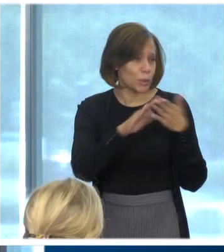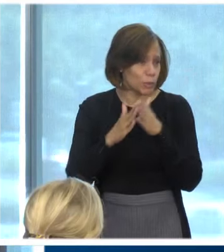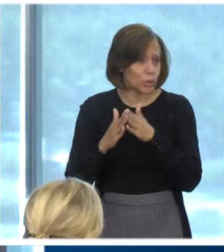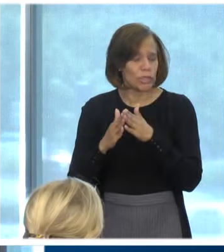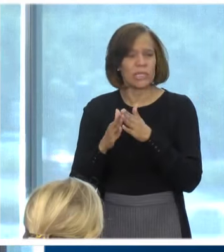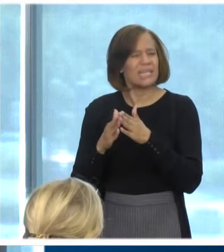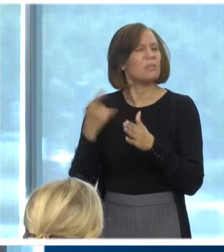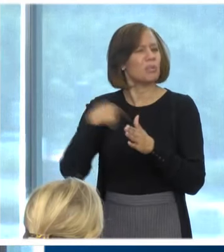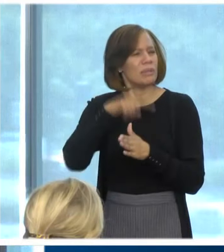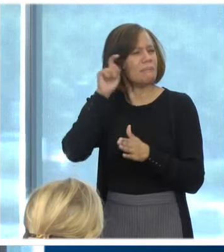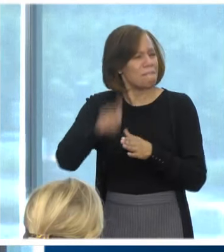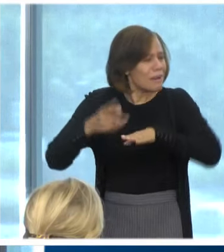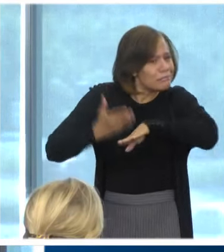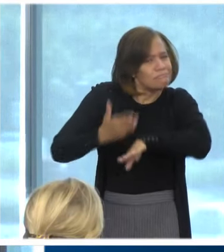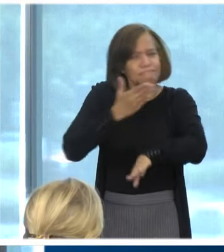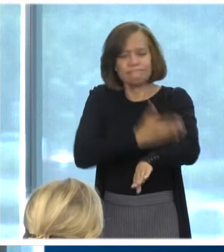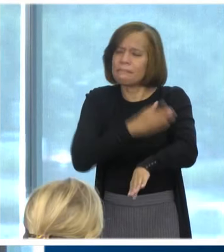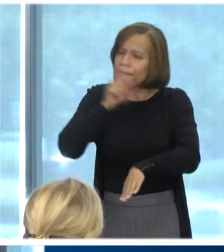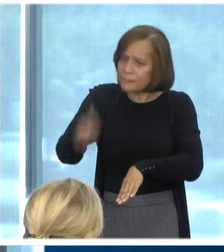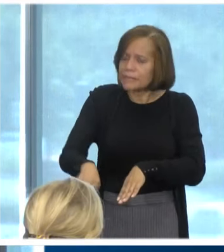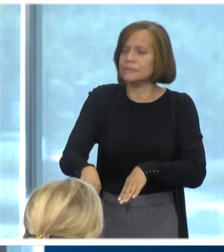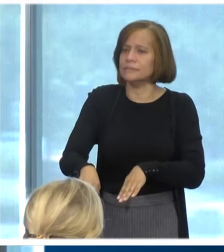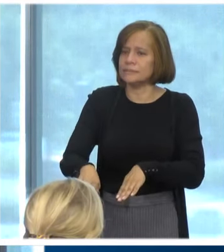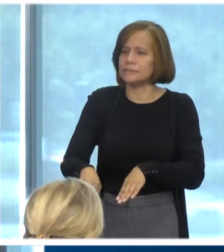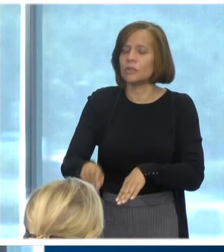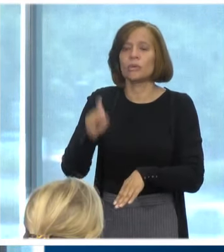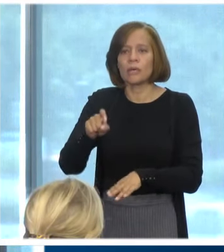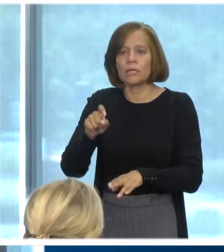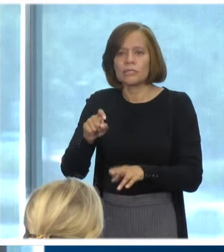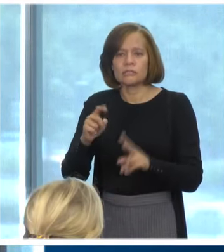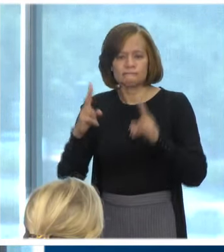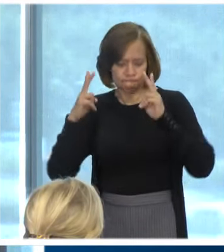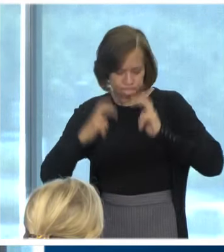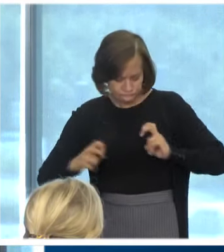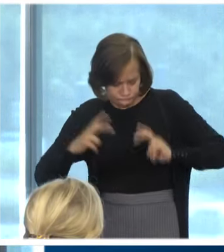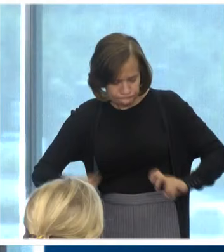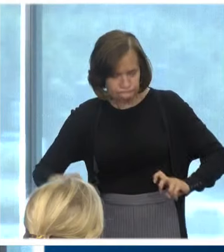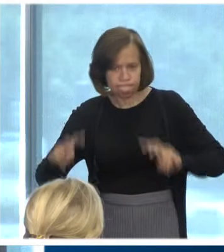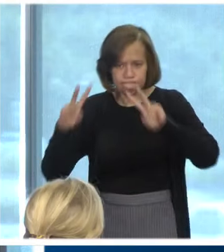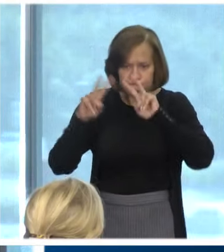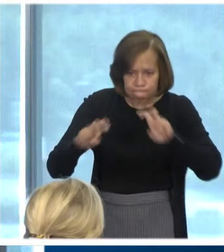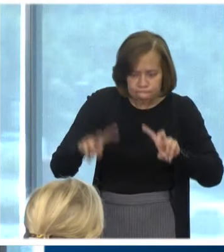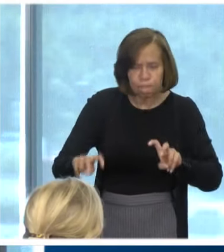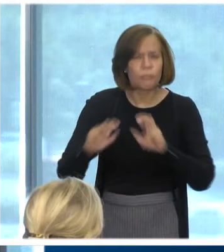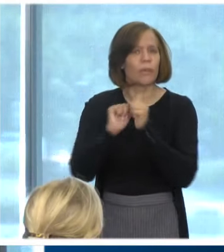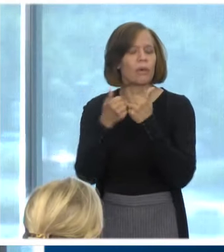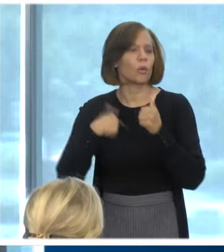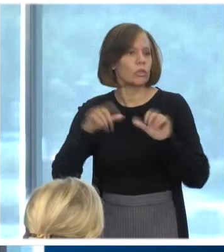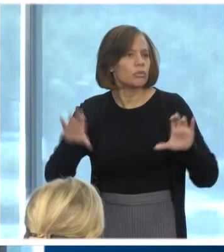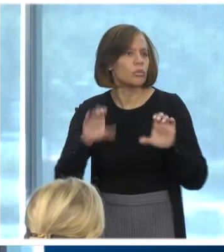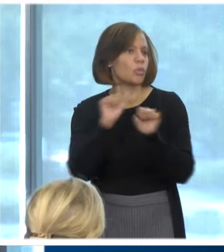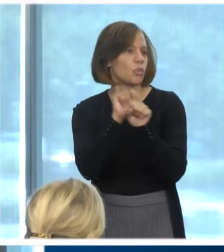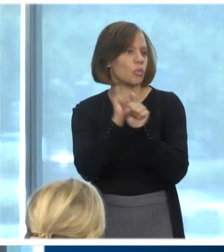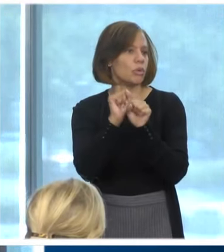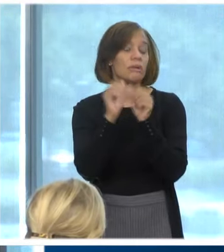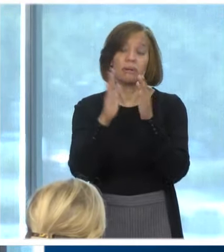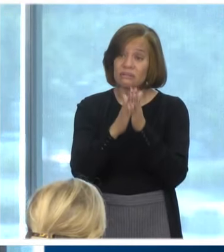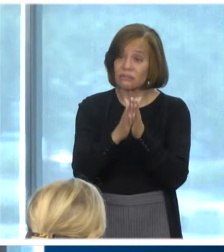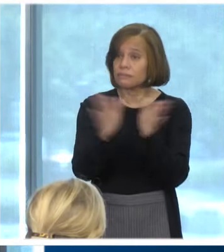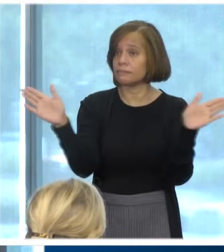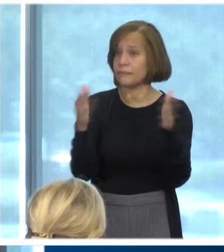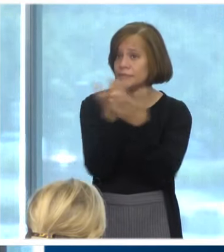we have to do better. We have to take a hard look at ourselves and how we do the work of public safety